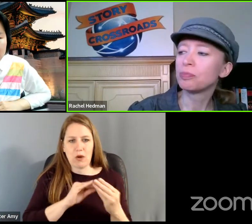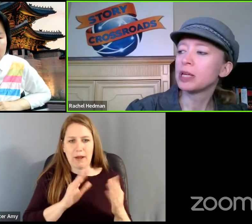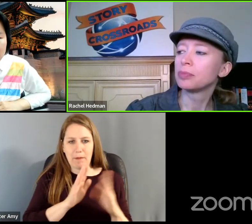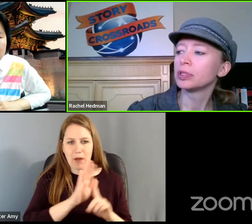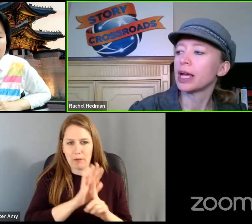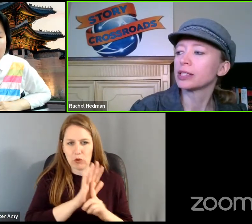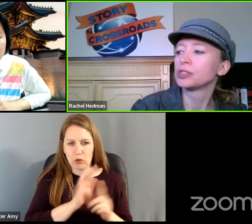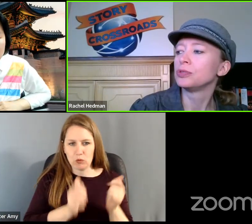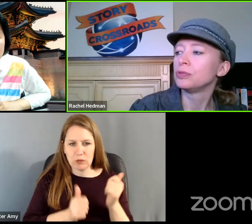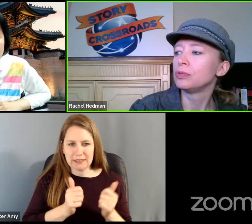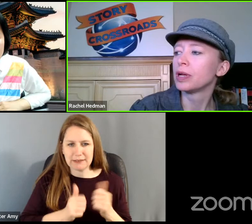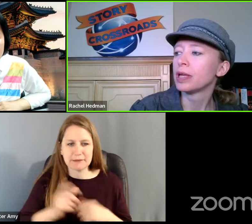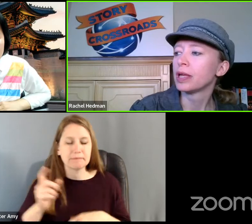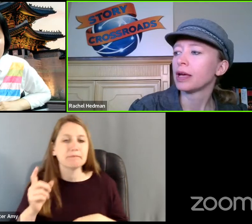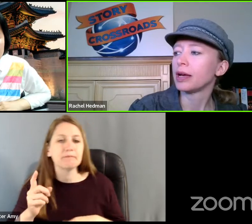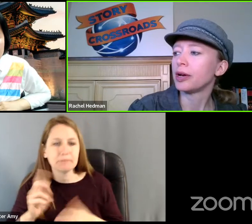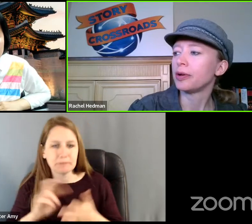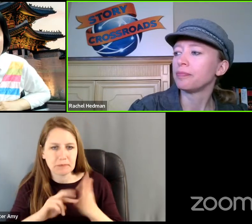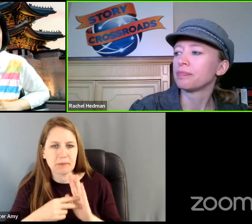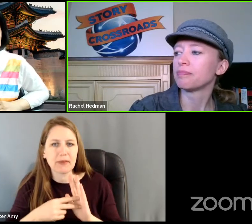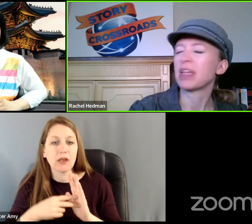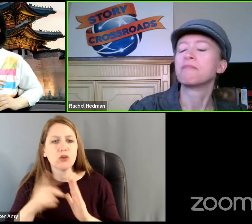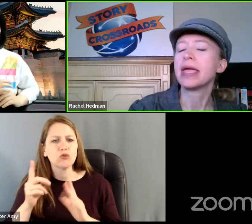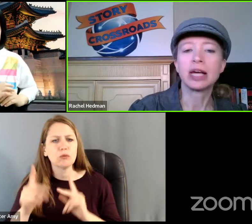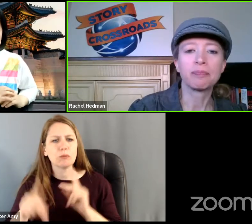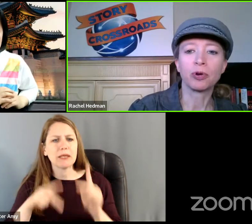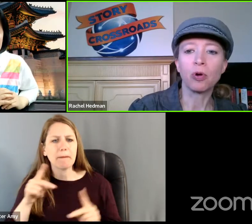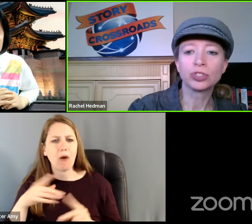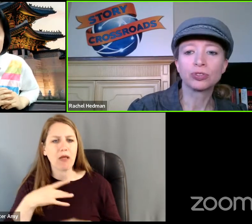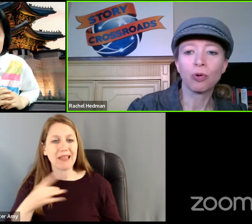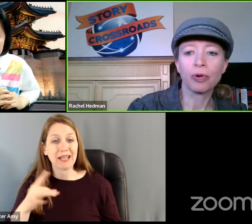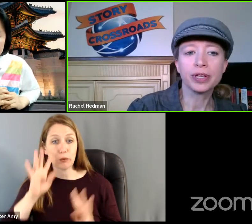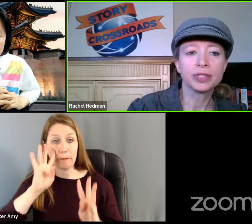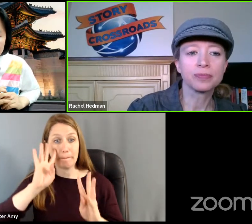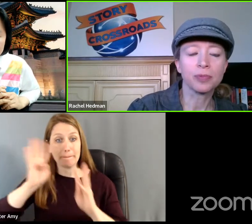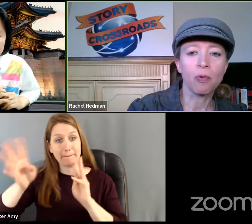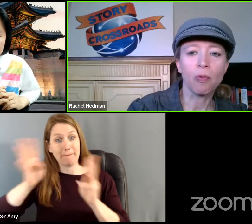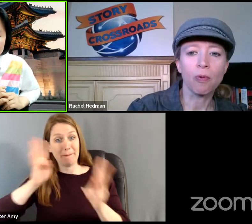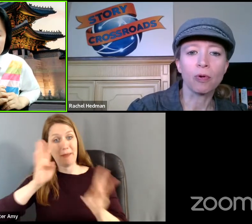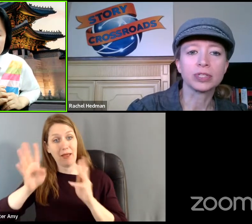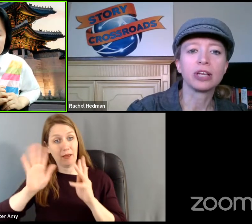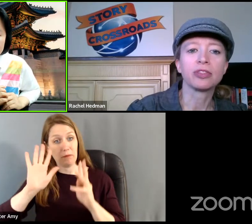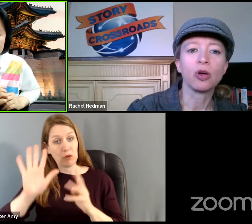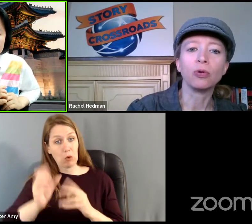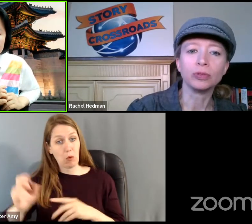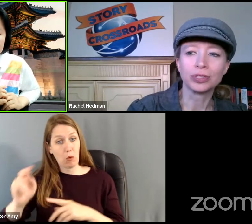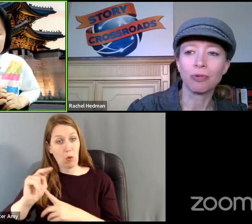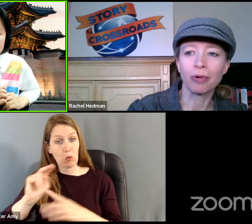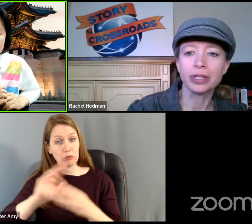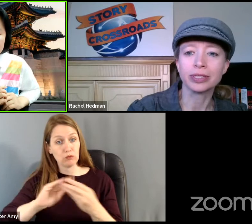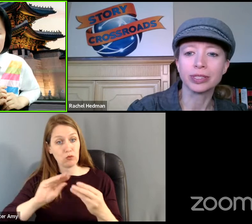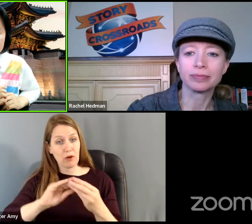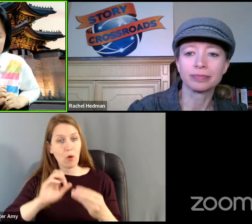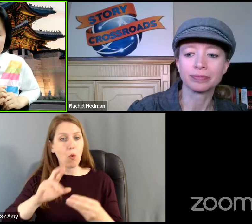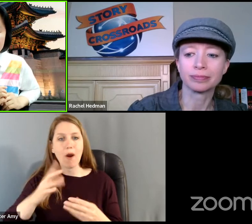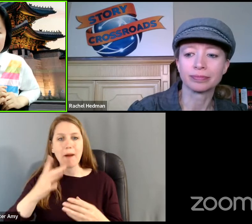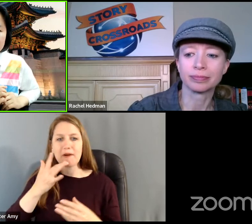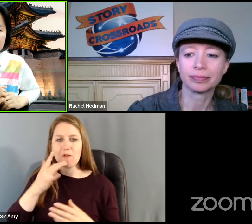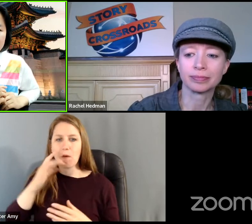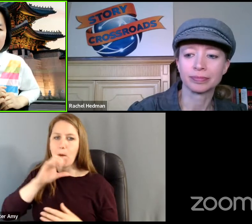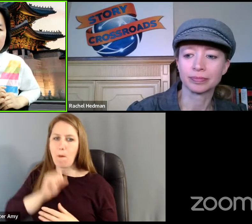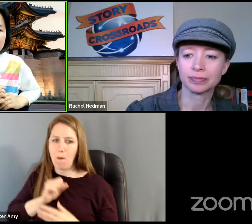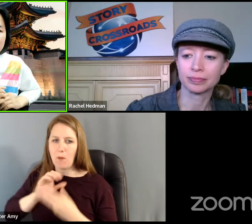So do people like to like make up their own stories, tell the old stories?